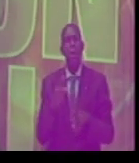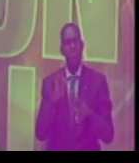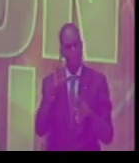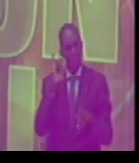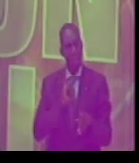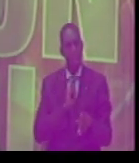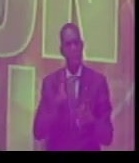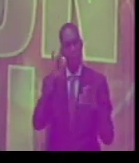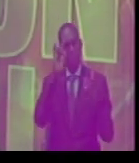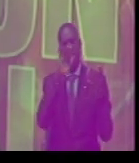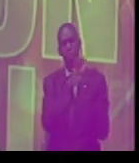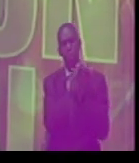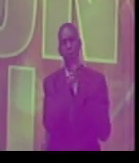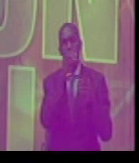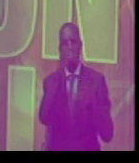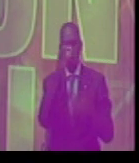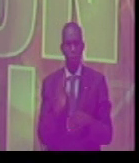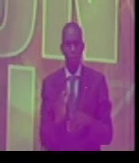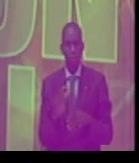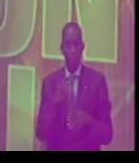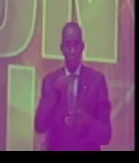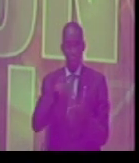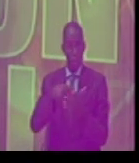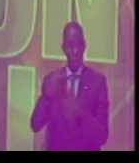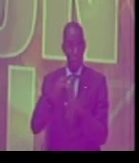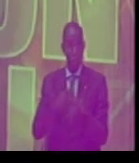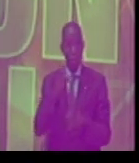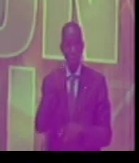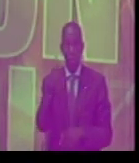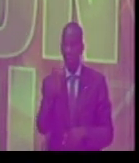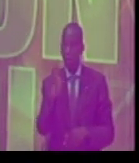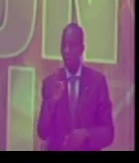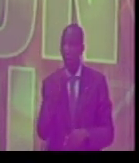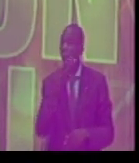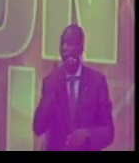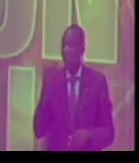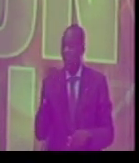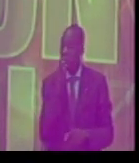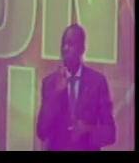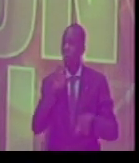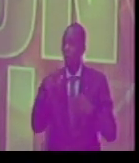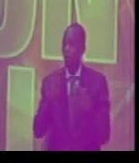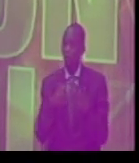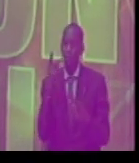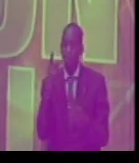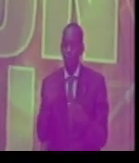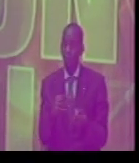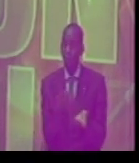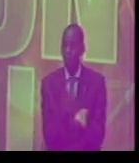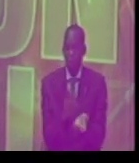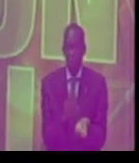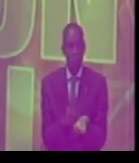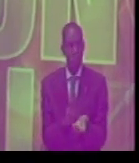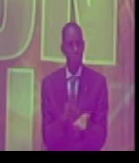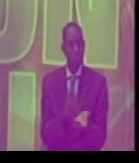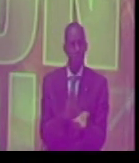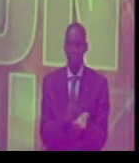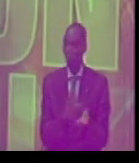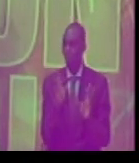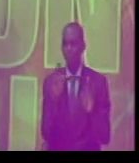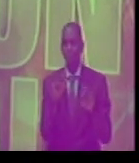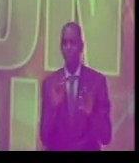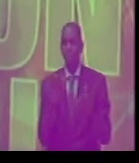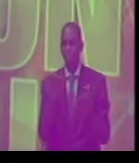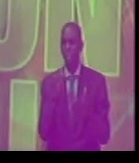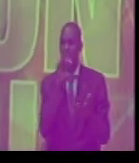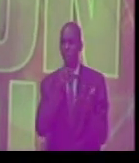place. It was still strong. It did not go. But I believe God. On this month 16, my children say, "Mommy, go to hospital and see doctor." Say,